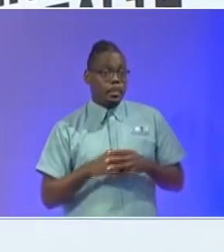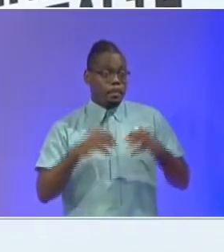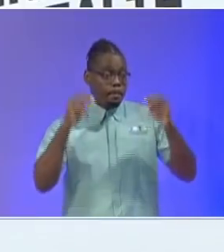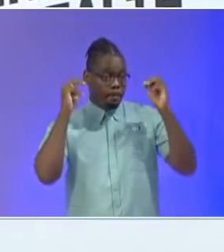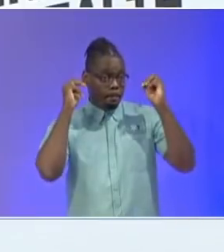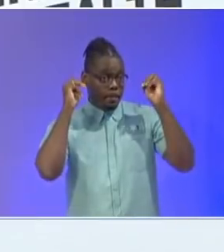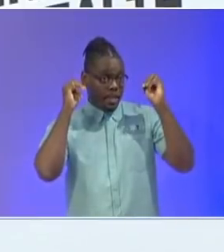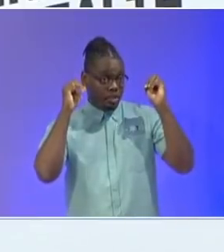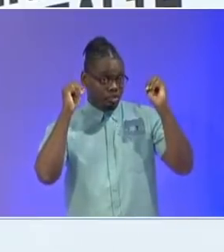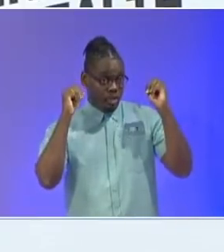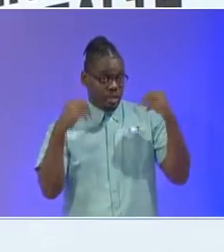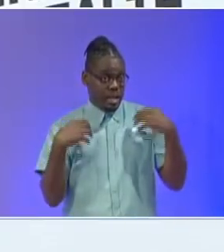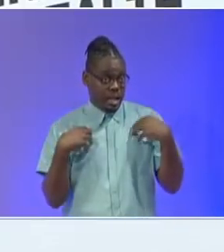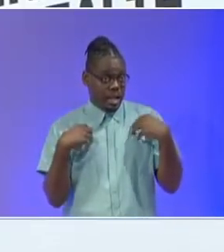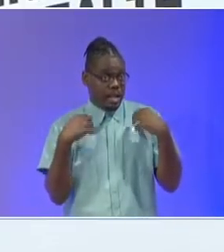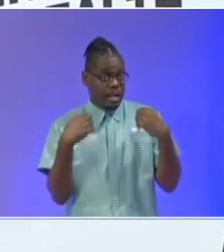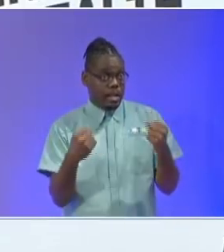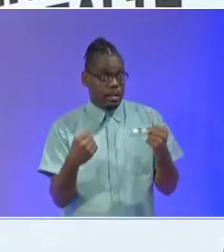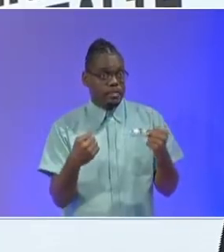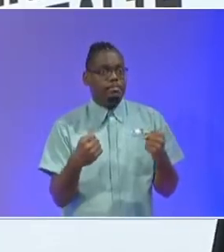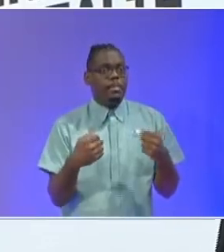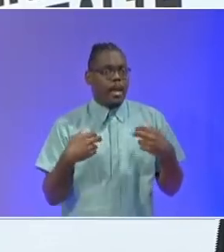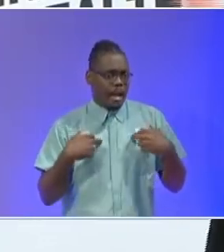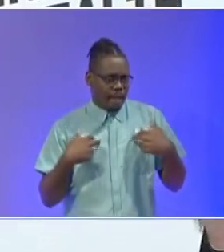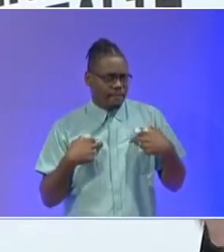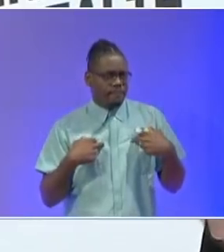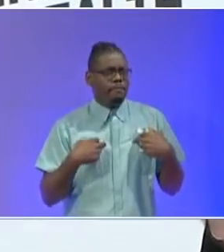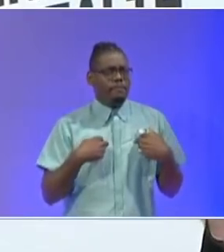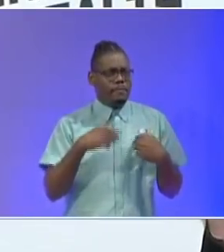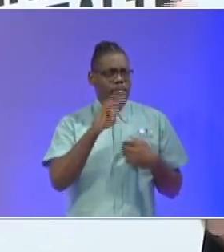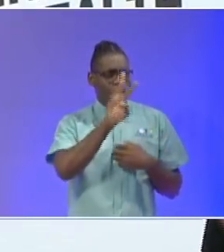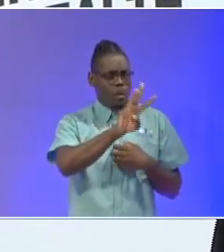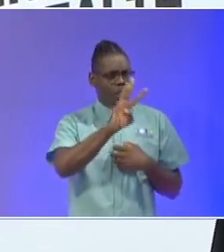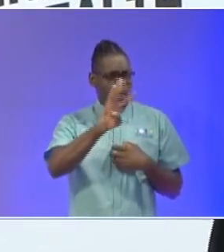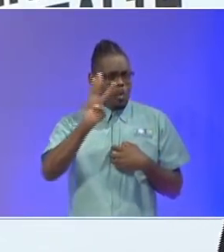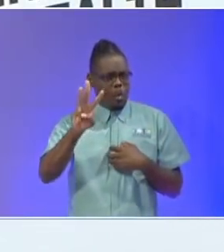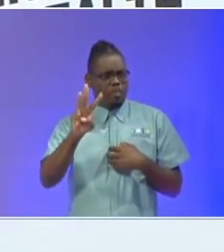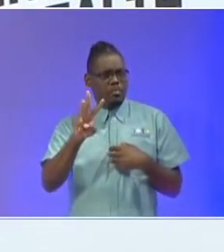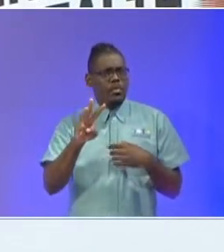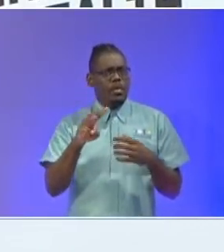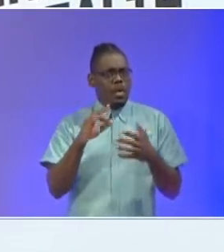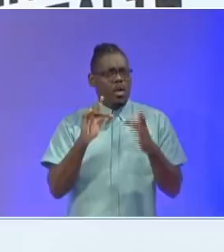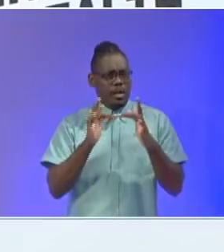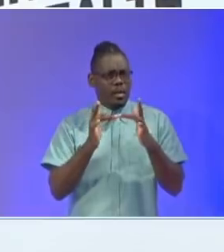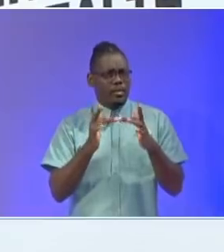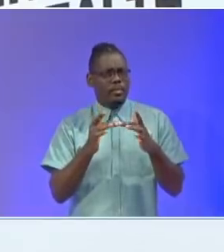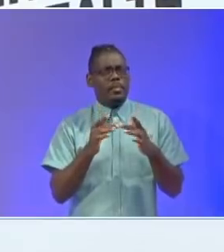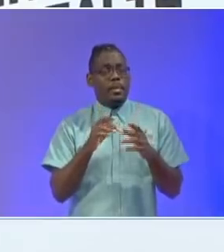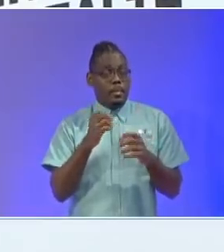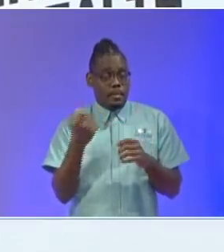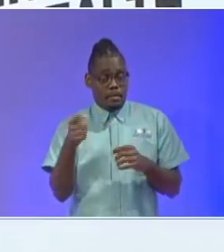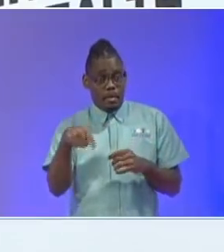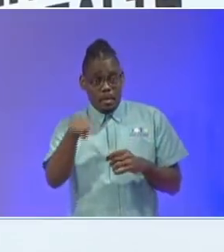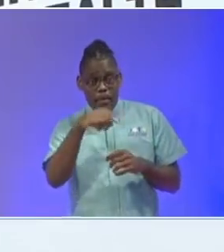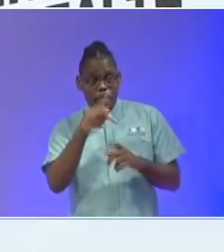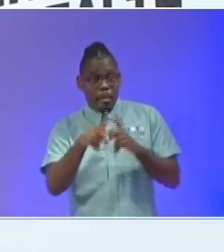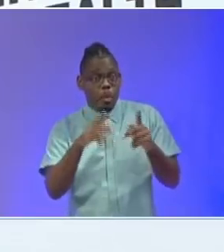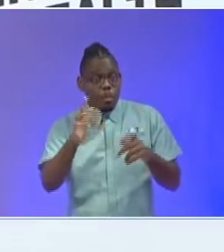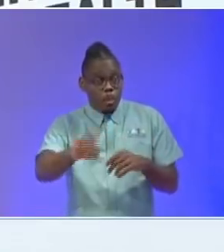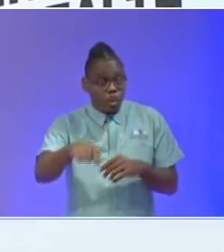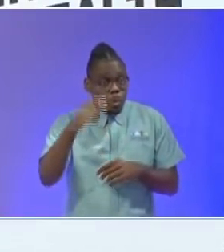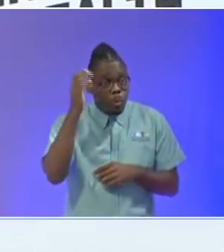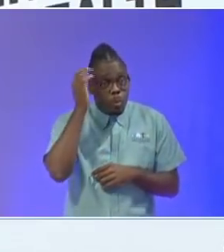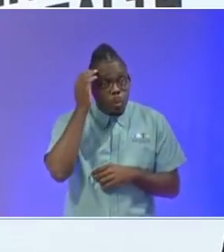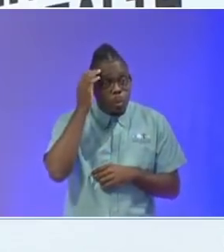home. I know sometimes there may be slight delays with the volume of persons, but they can also go in the meantime and check